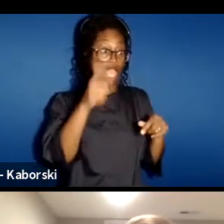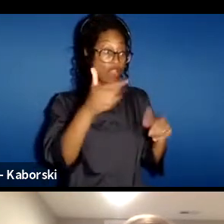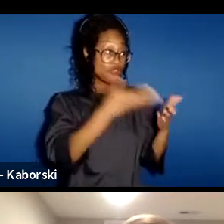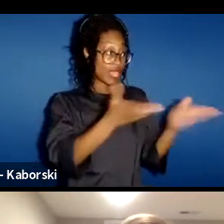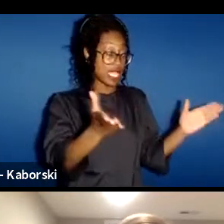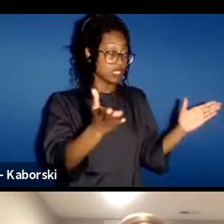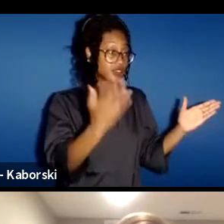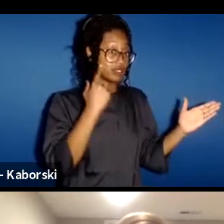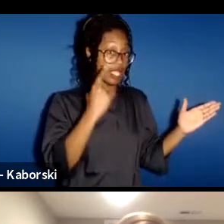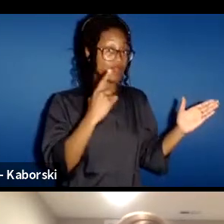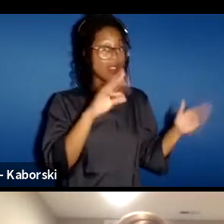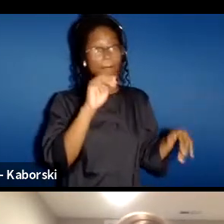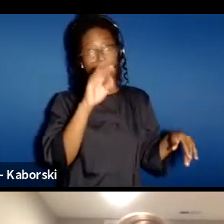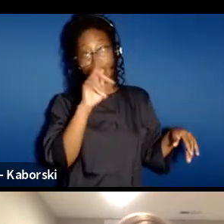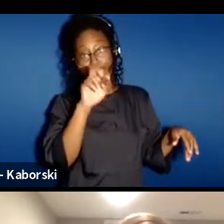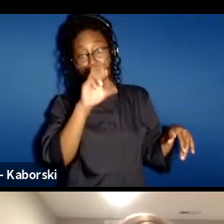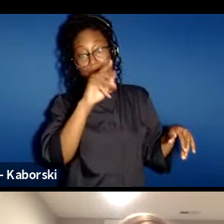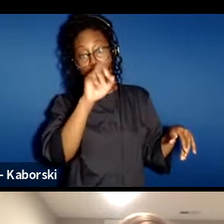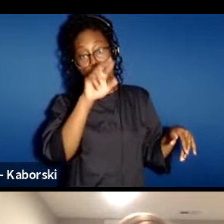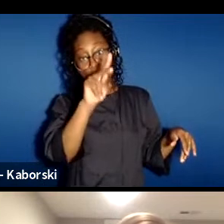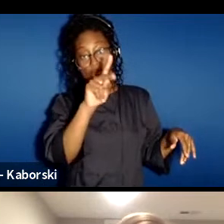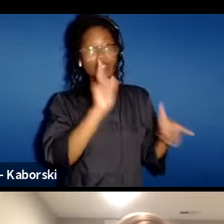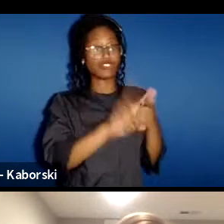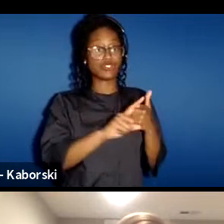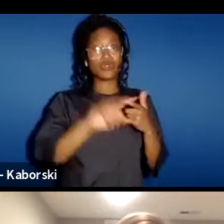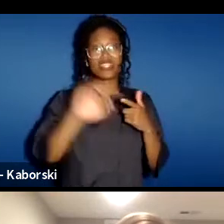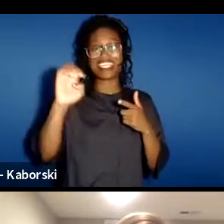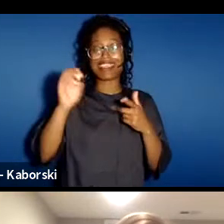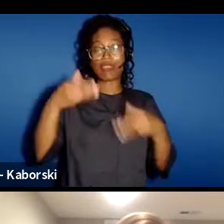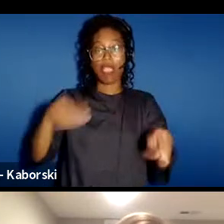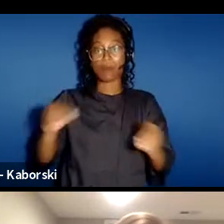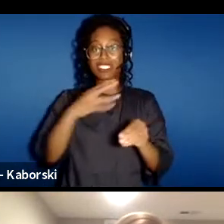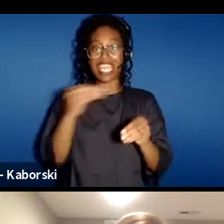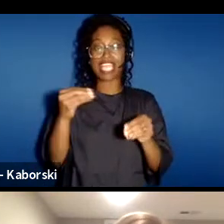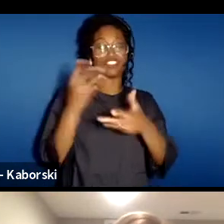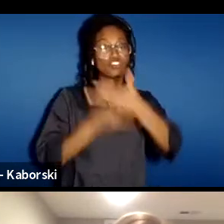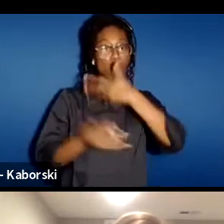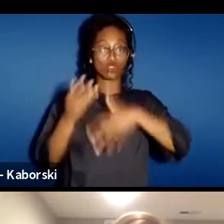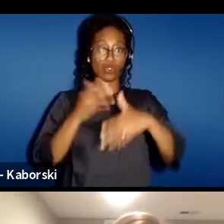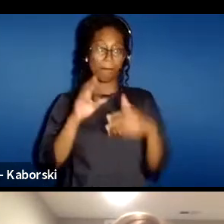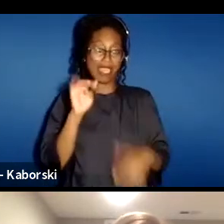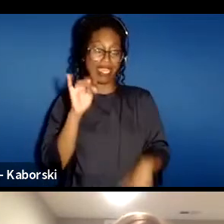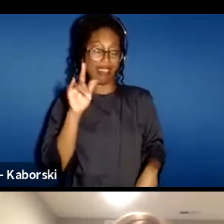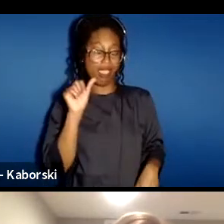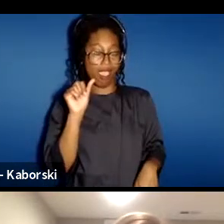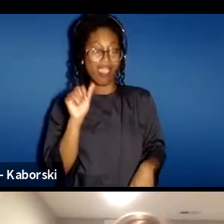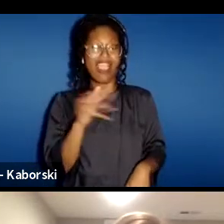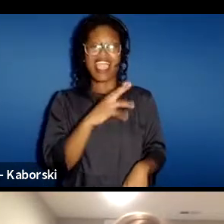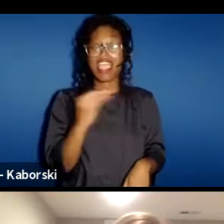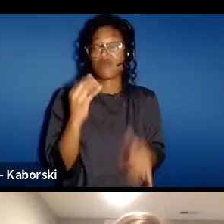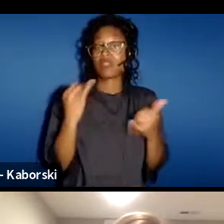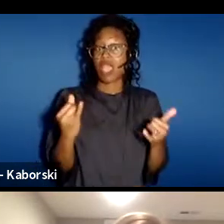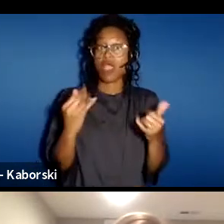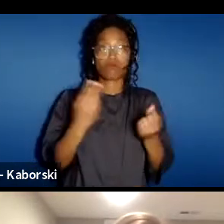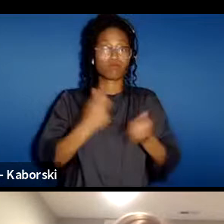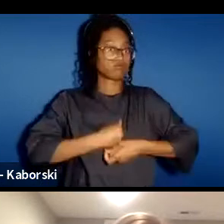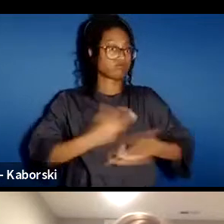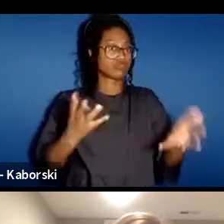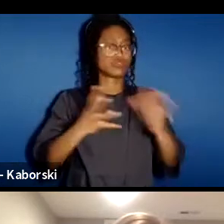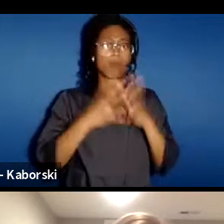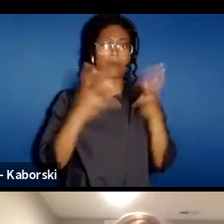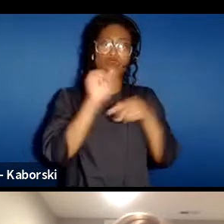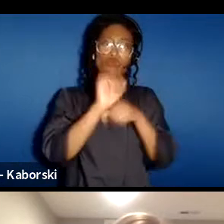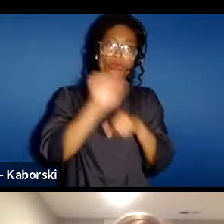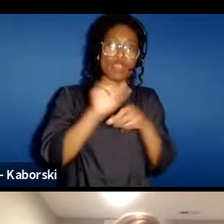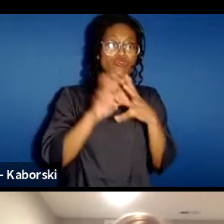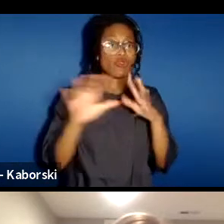that we were working on with Maker's Mark to e-commerce and our social. And we're just churning out a ton of work, doing these